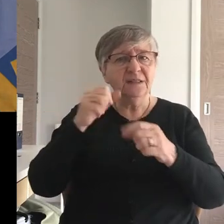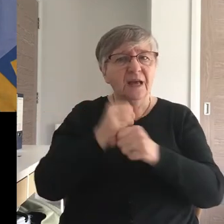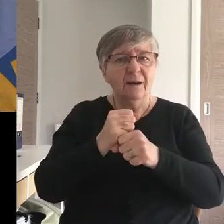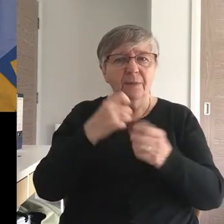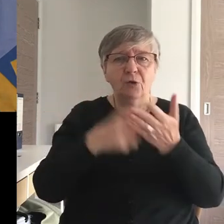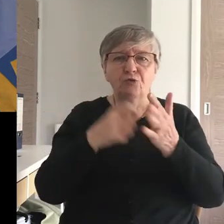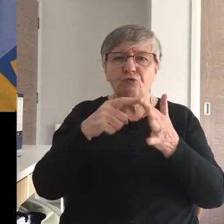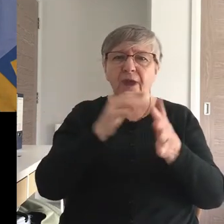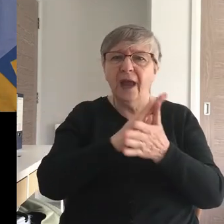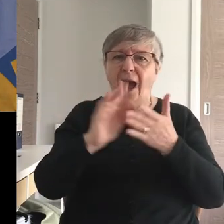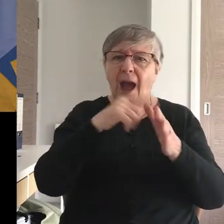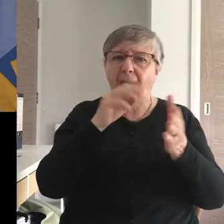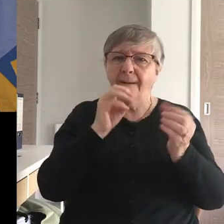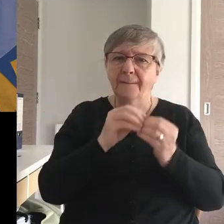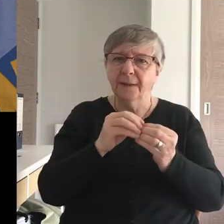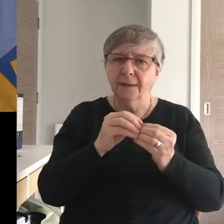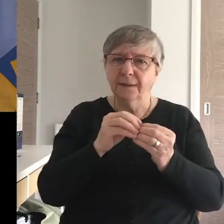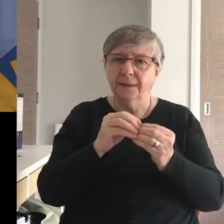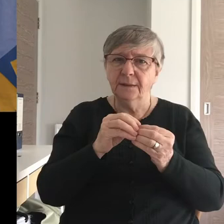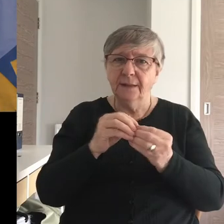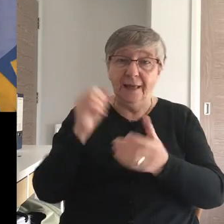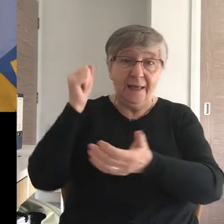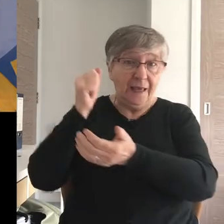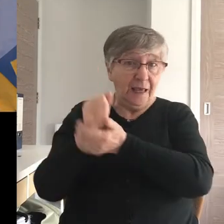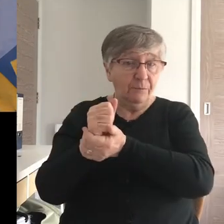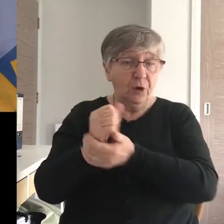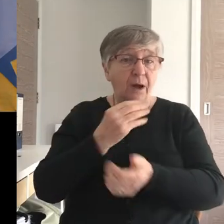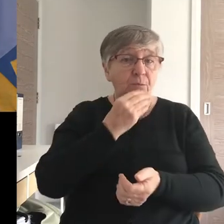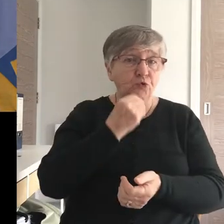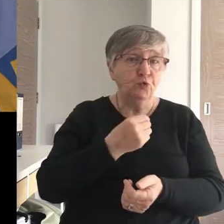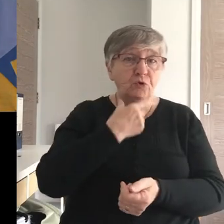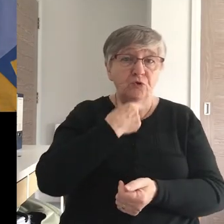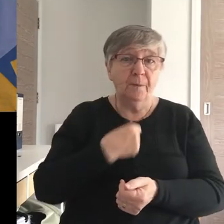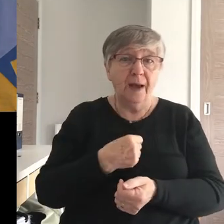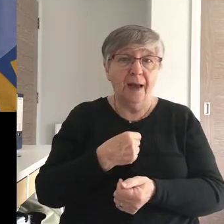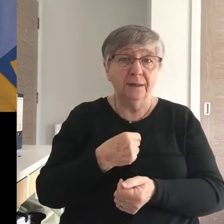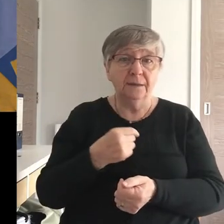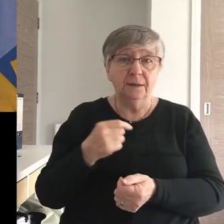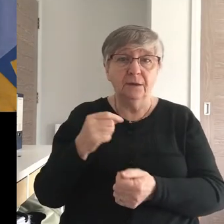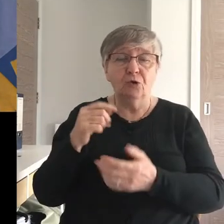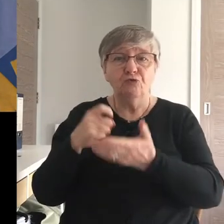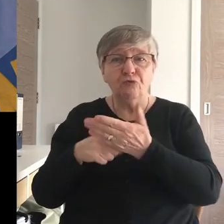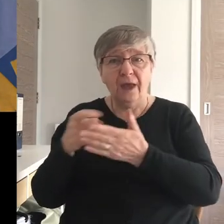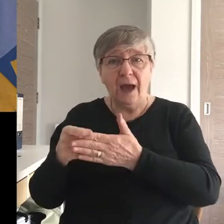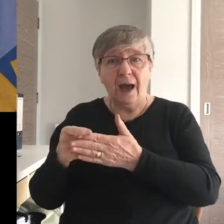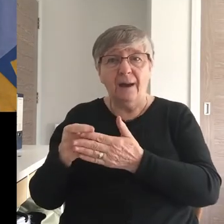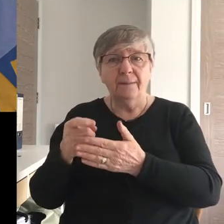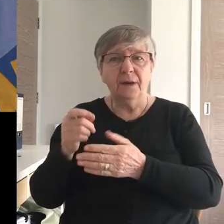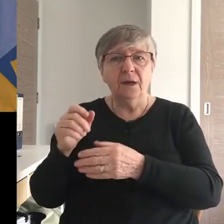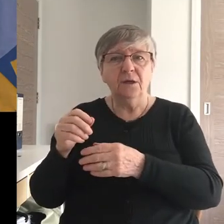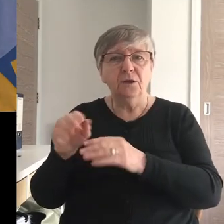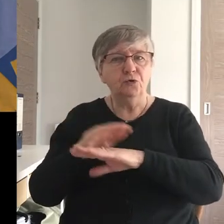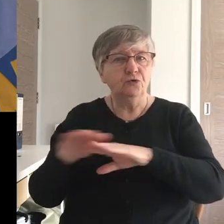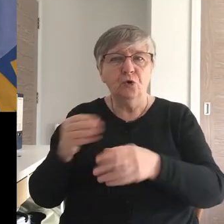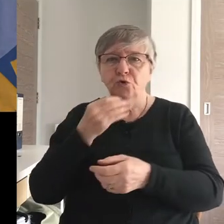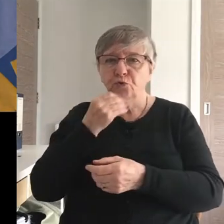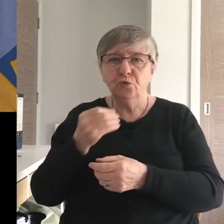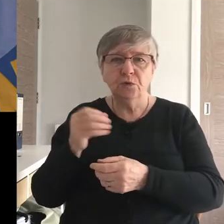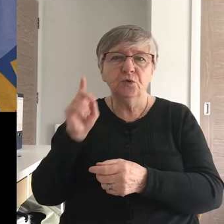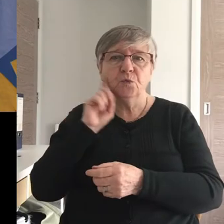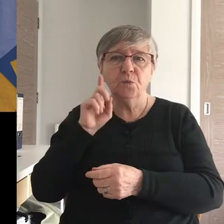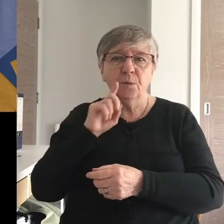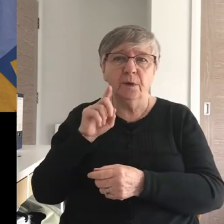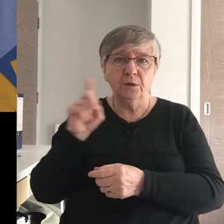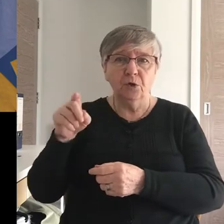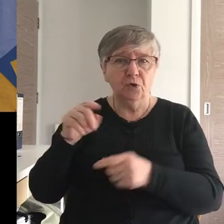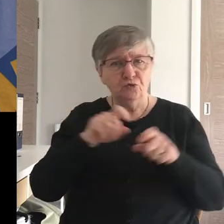Rahab. She was very different. Abraham was a Jewish man. Rahab's a Gentile woman. Abraham had had a long history